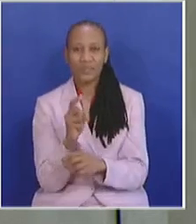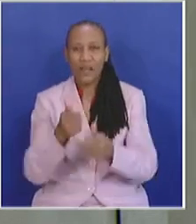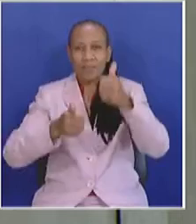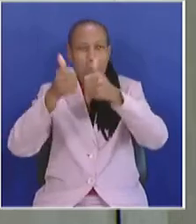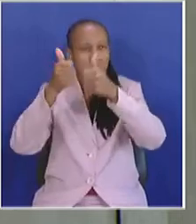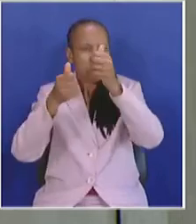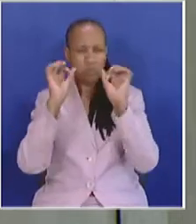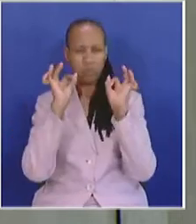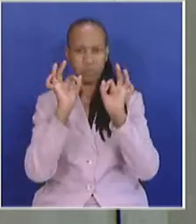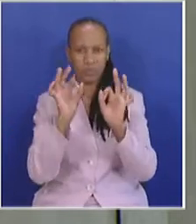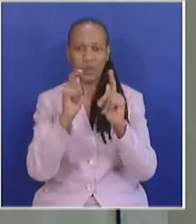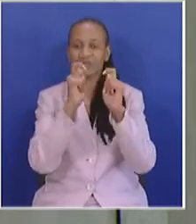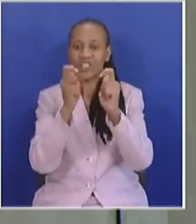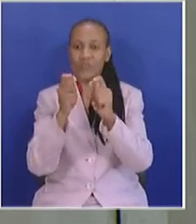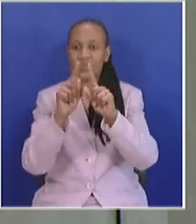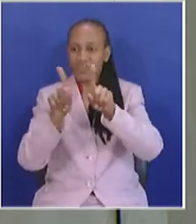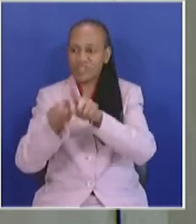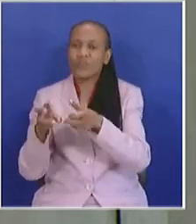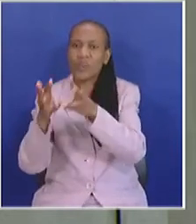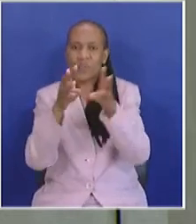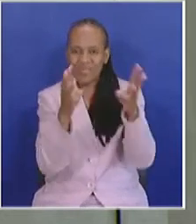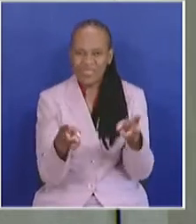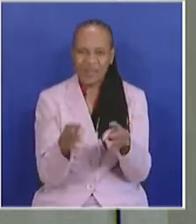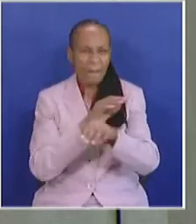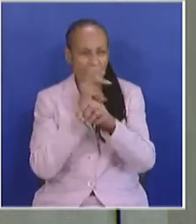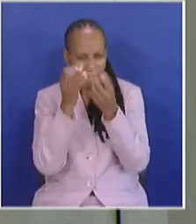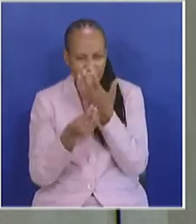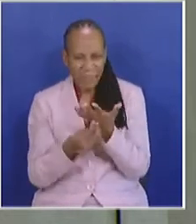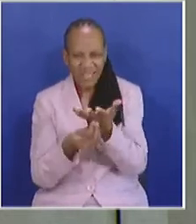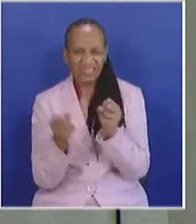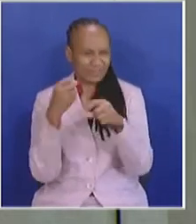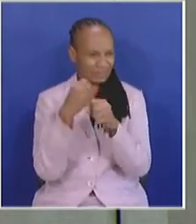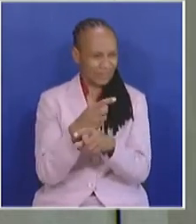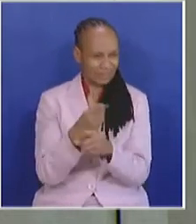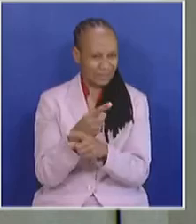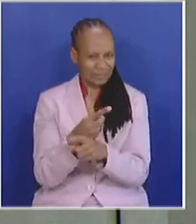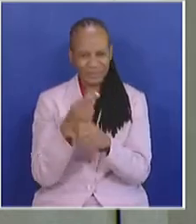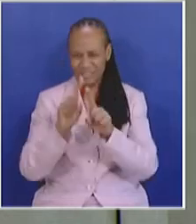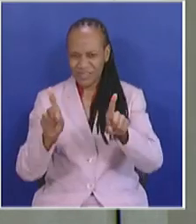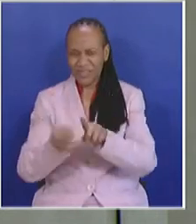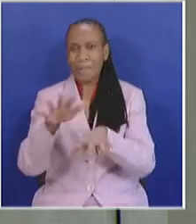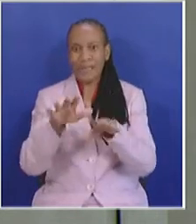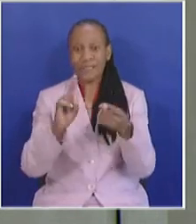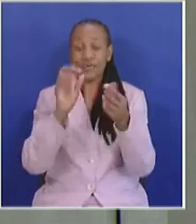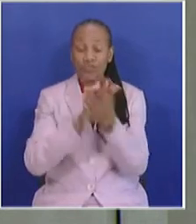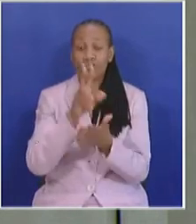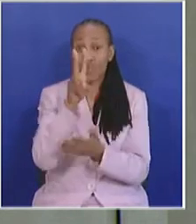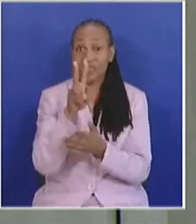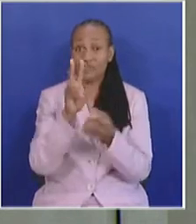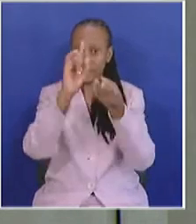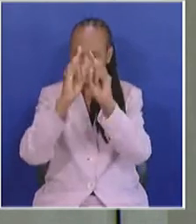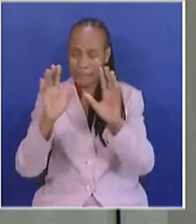transport networks, integrating all modes and bus rapid transit corridors in 12 major cities. And two,